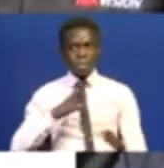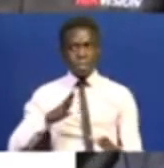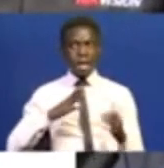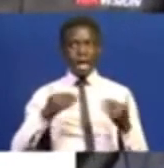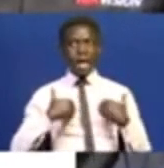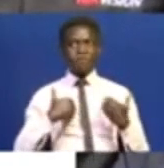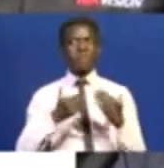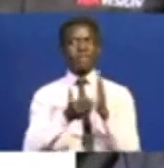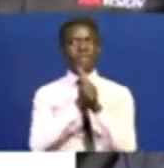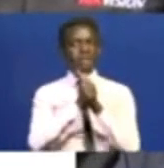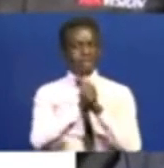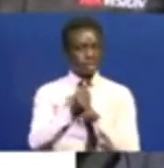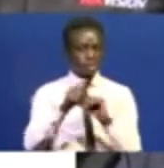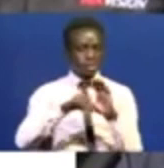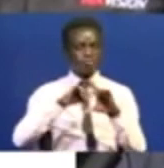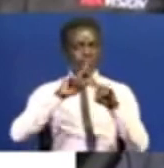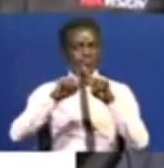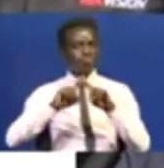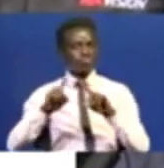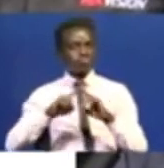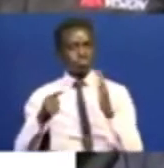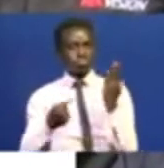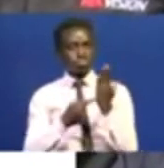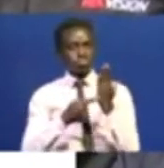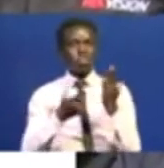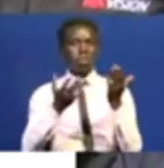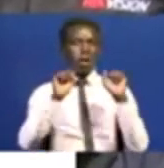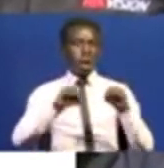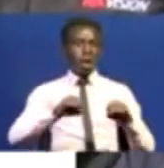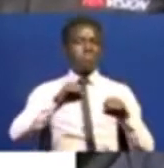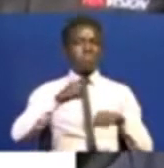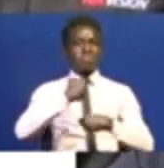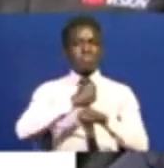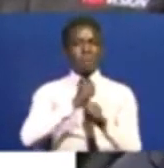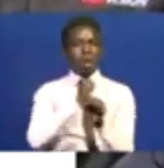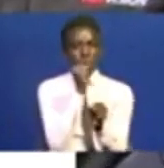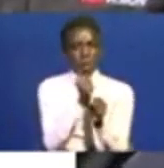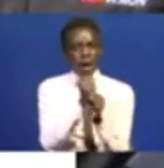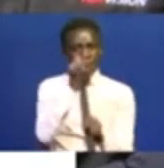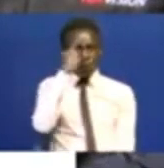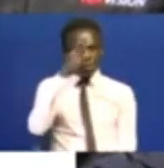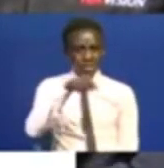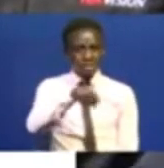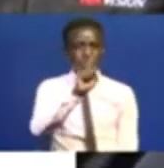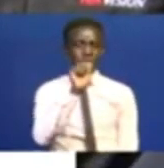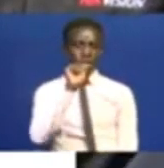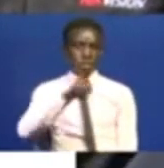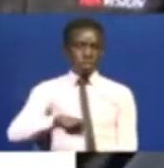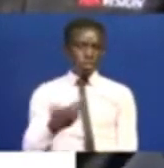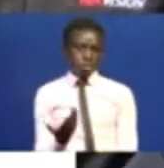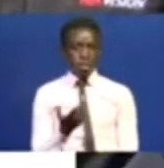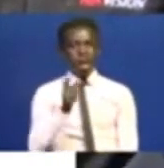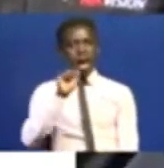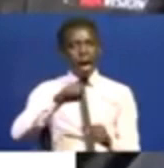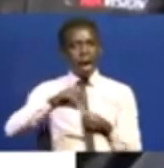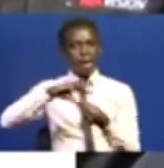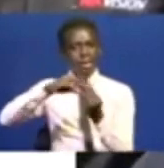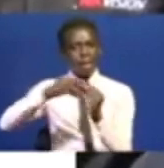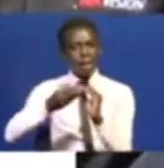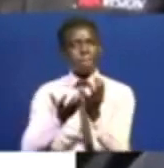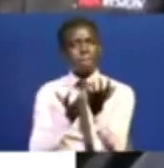various technologies, they can be able to create employment not just for themselves, but also for other people. They can be able to create businesses